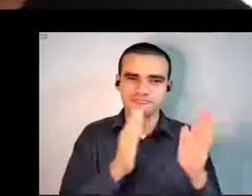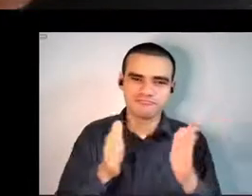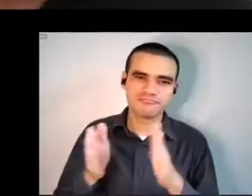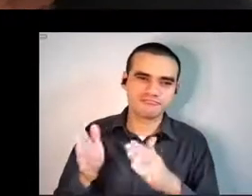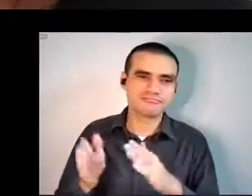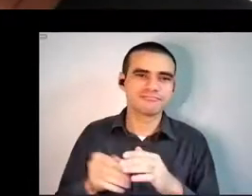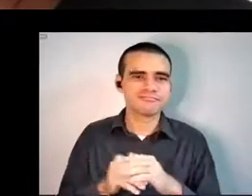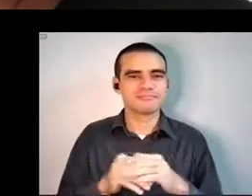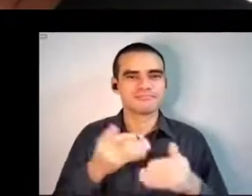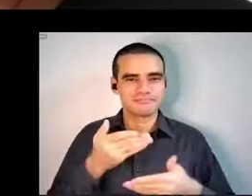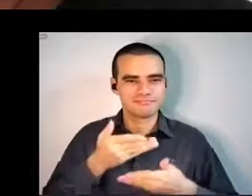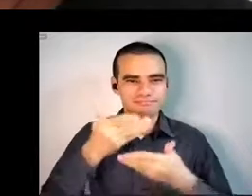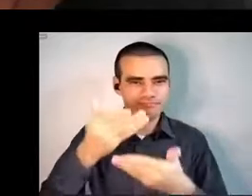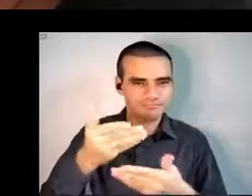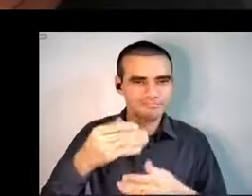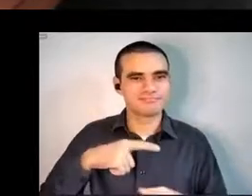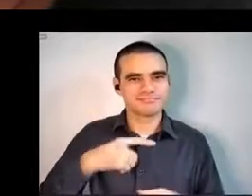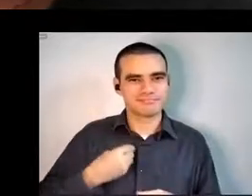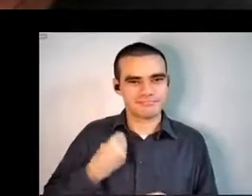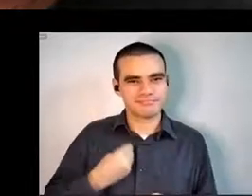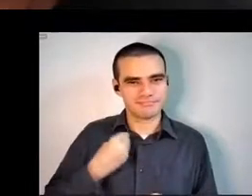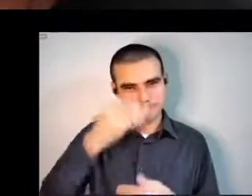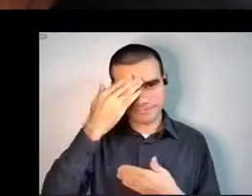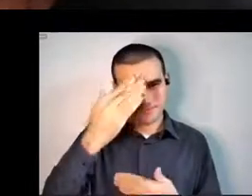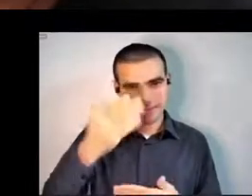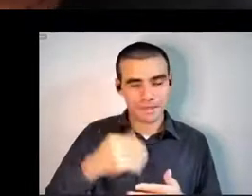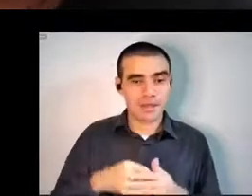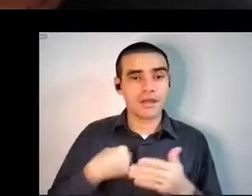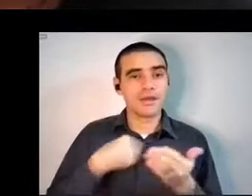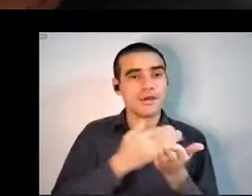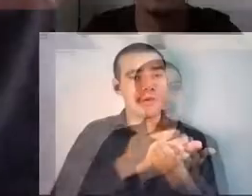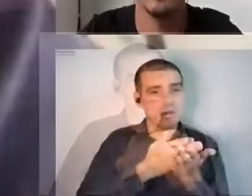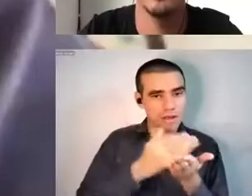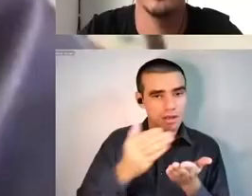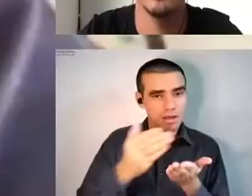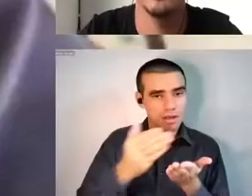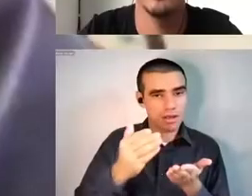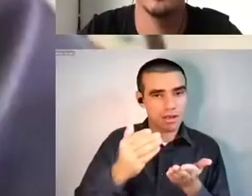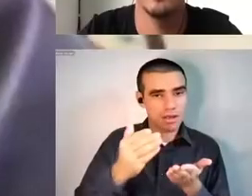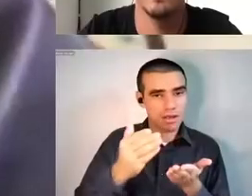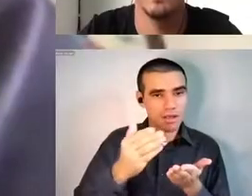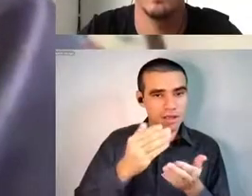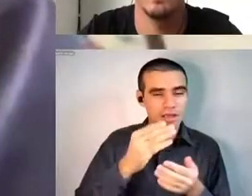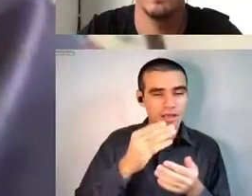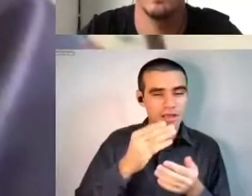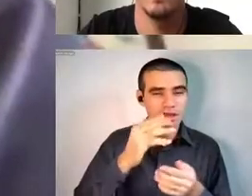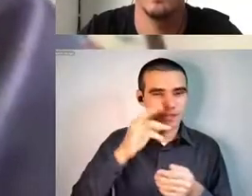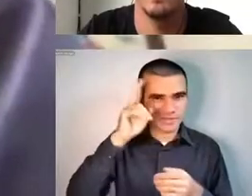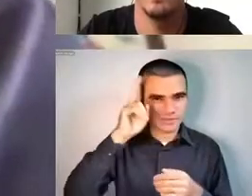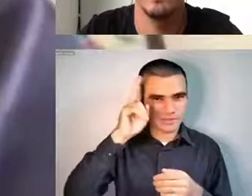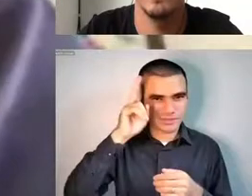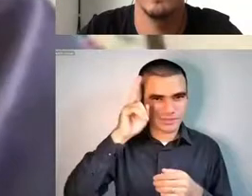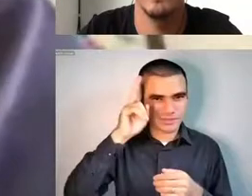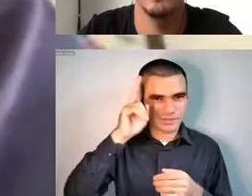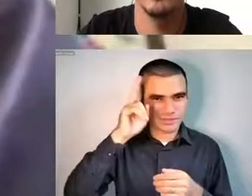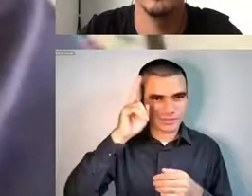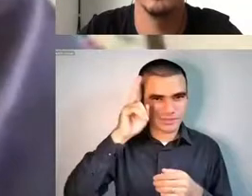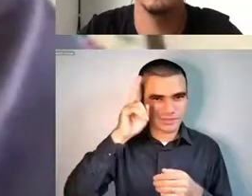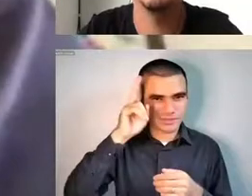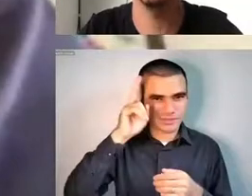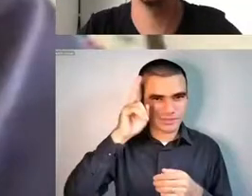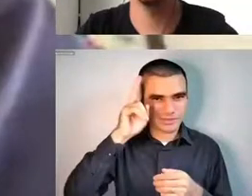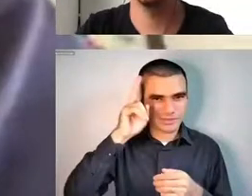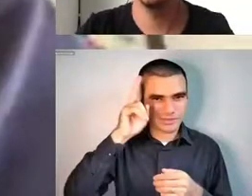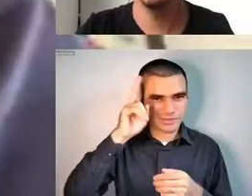the organizers for the invitation to be here. I'm going to start telling a story. Some years ago,